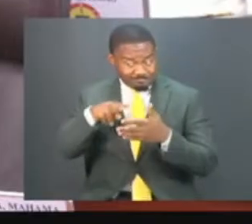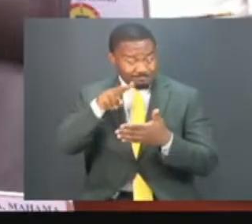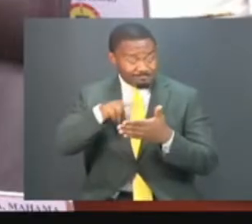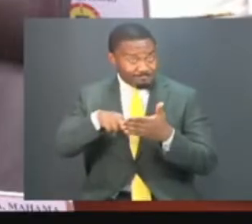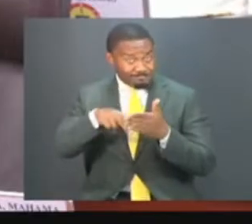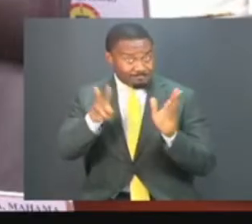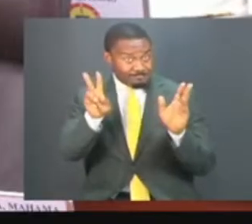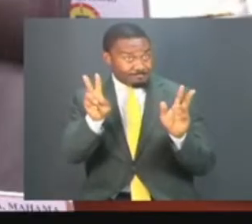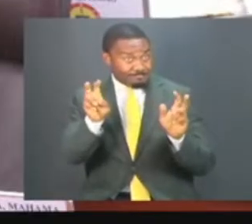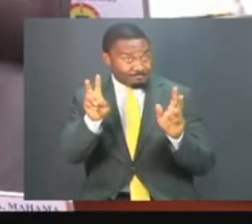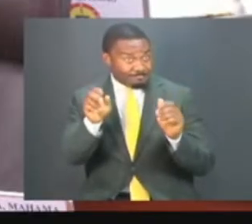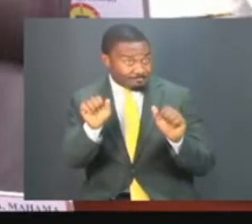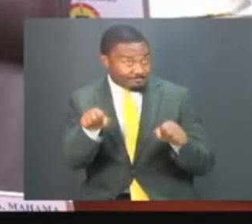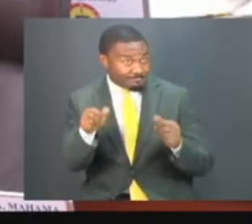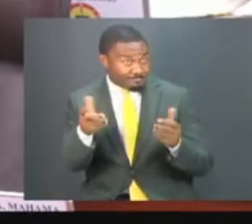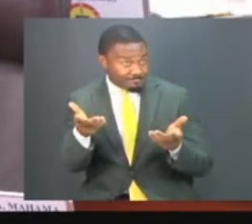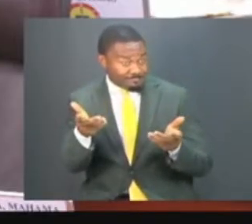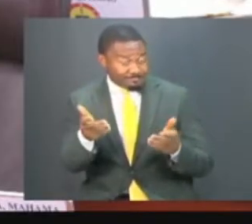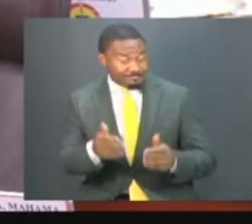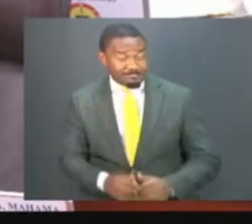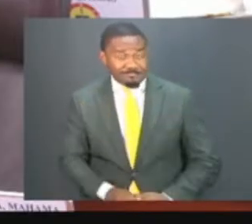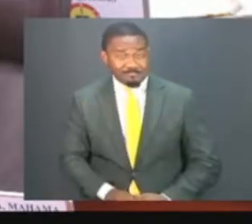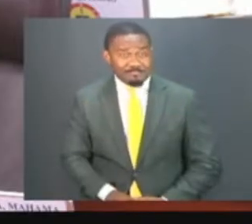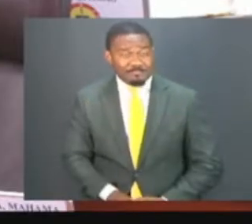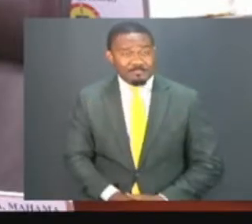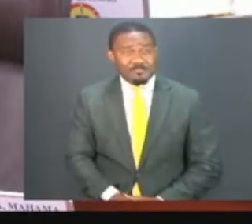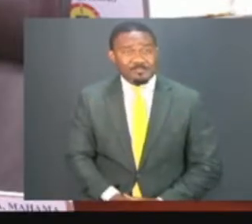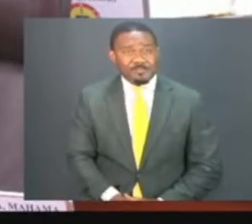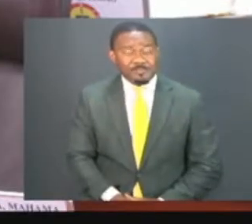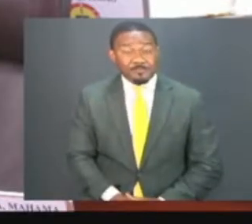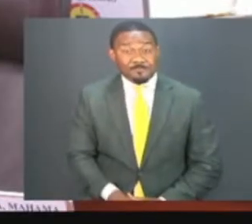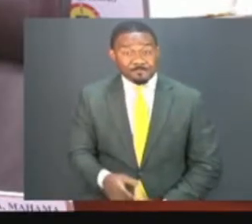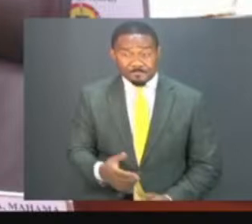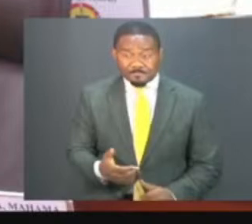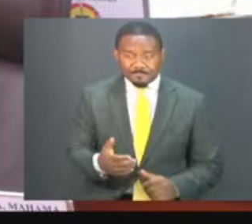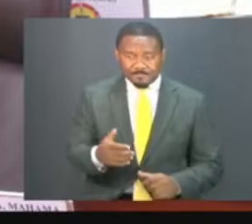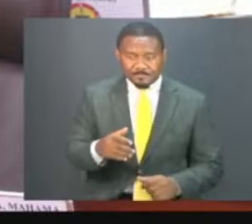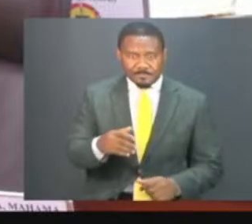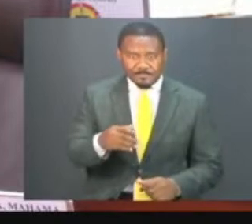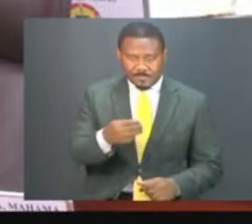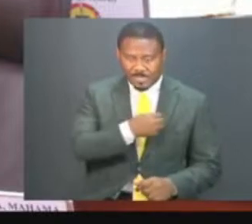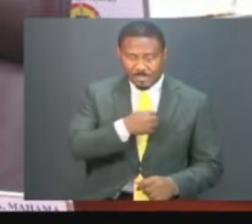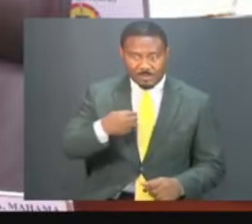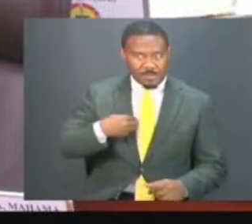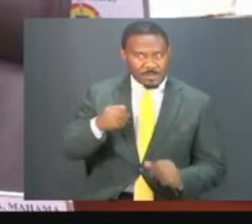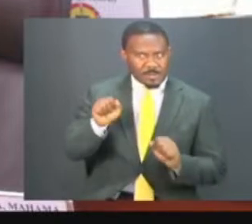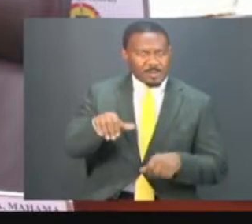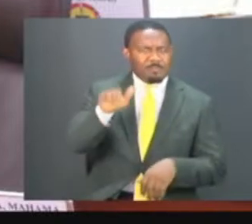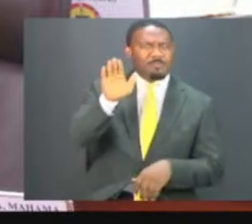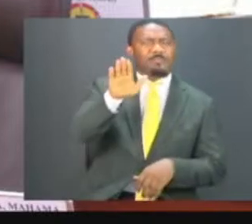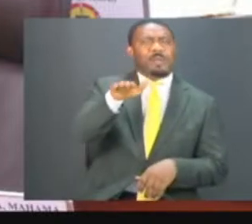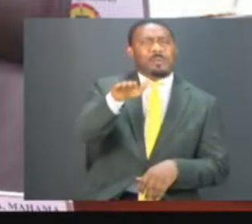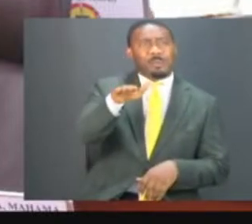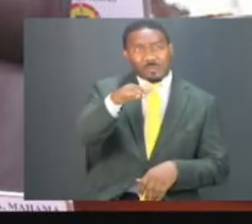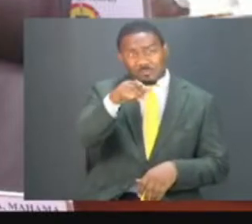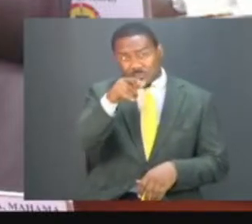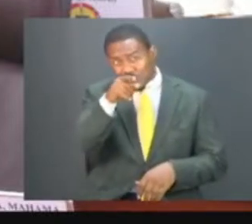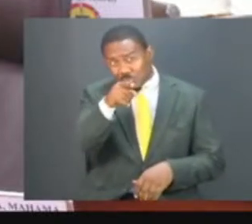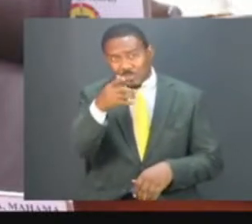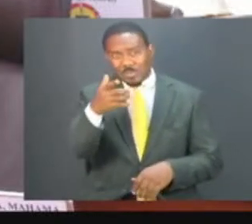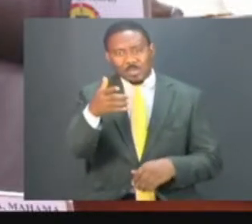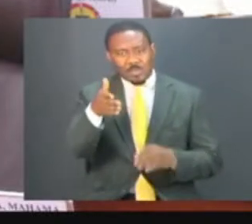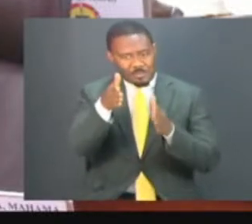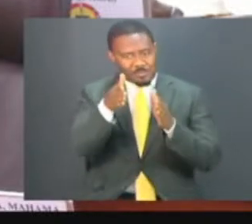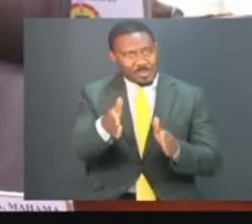House attention to the terms of that rule. It says a member may draw the attention of the person presiding at any